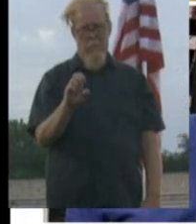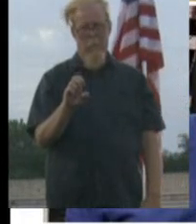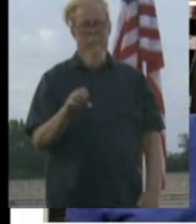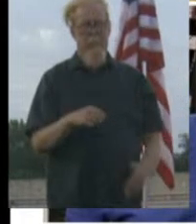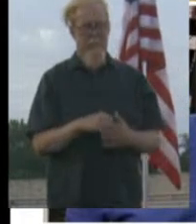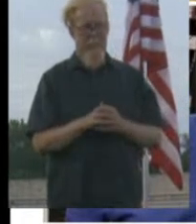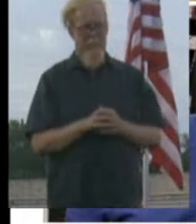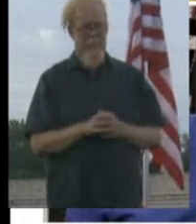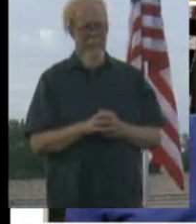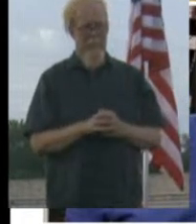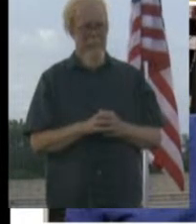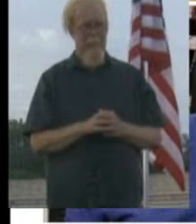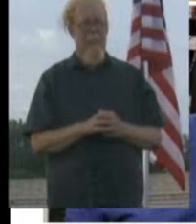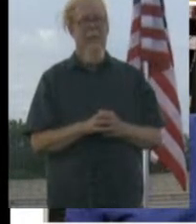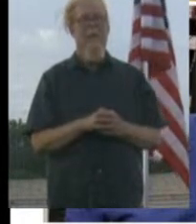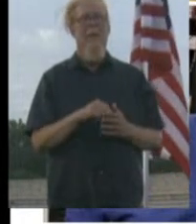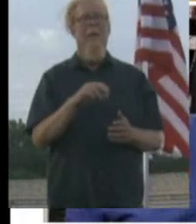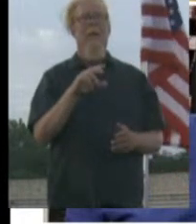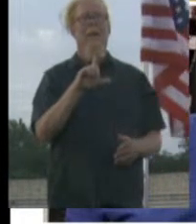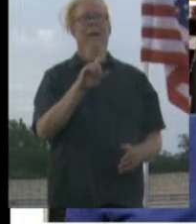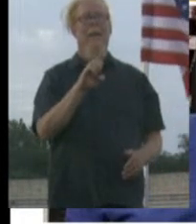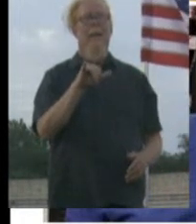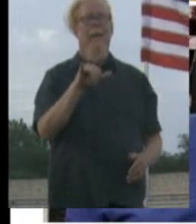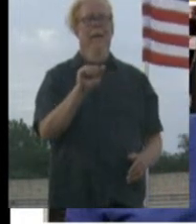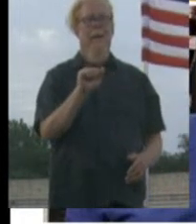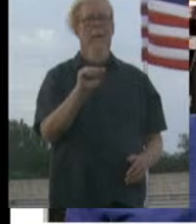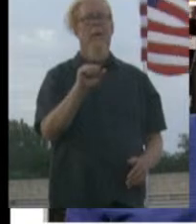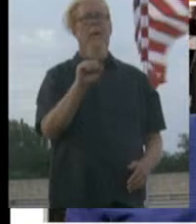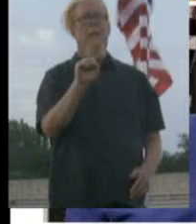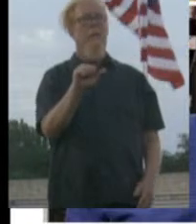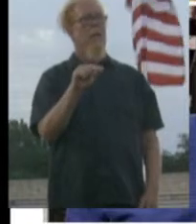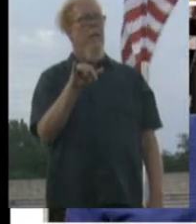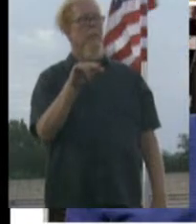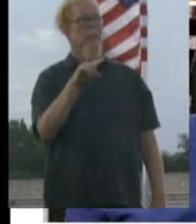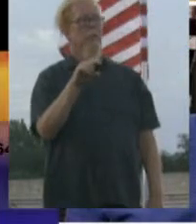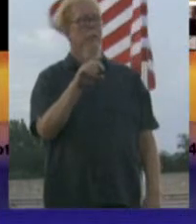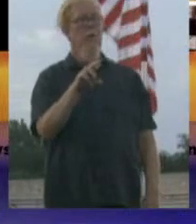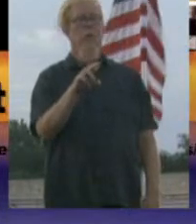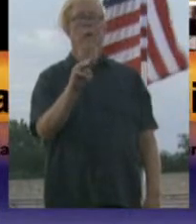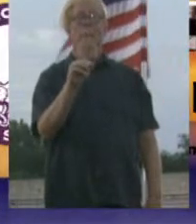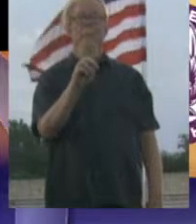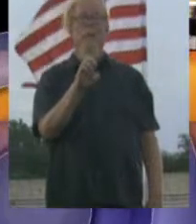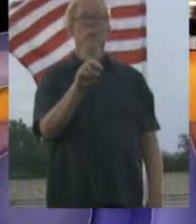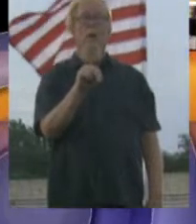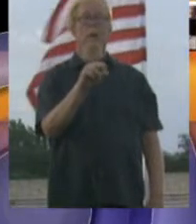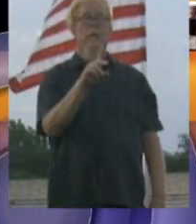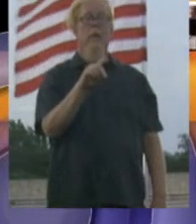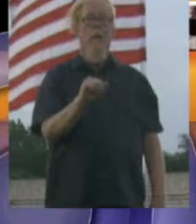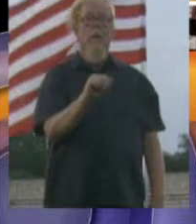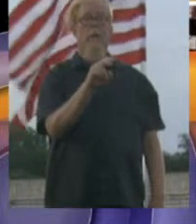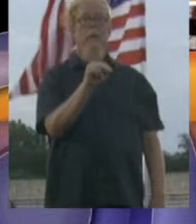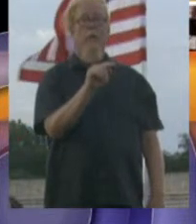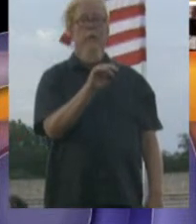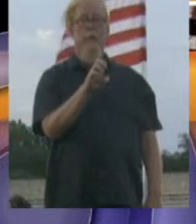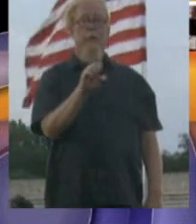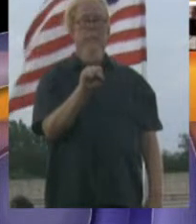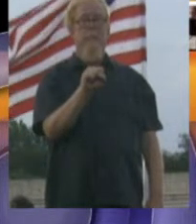McKenna Lee Elrod, Layla Salazar, Miranda Martiz, Nevea